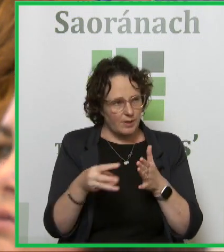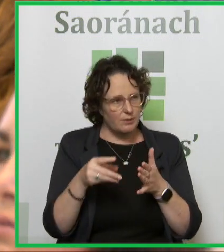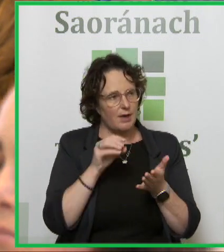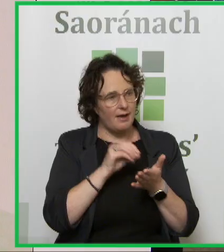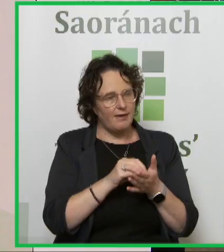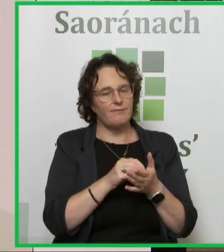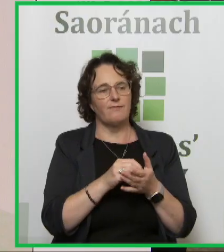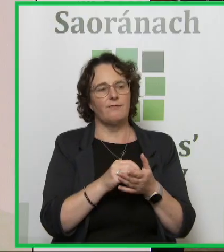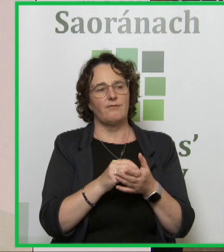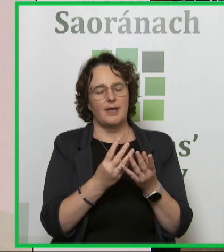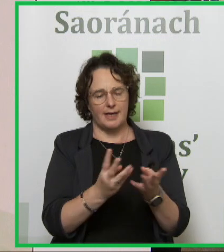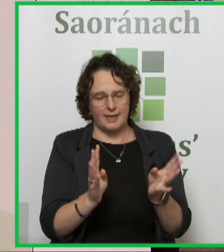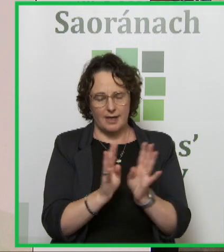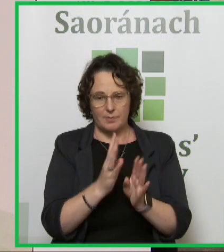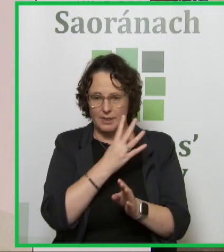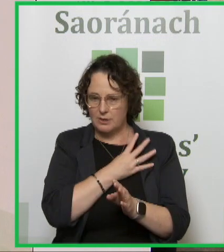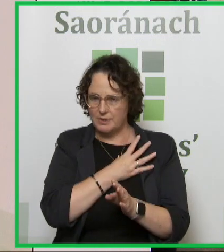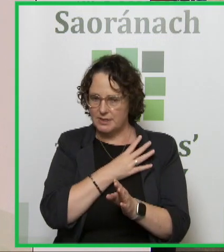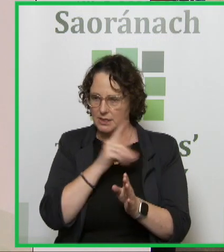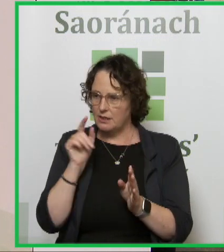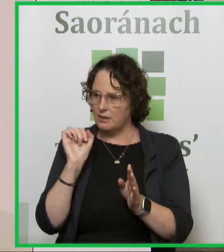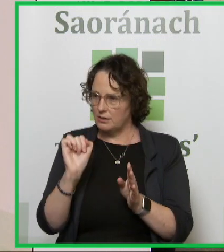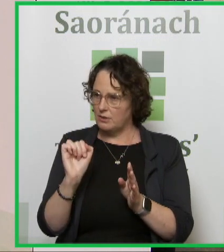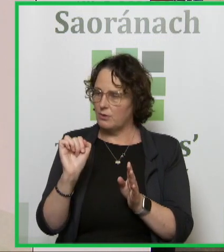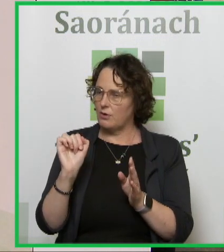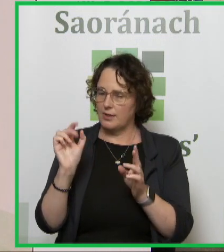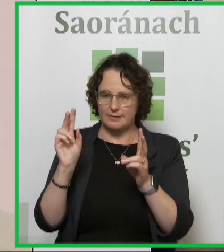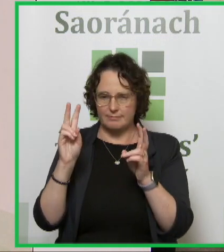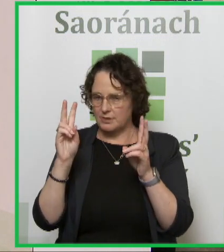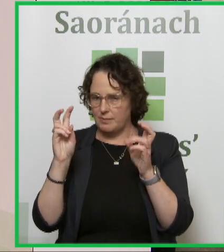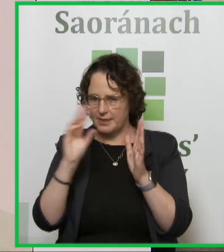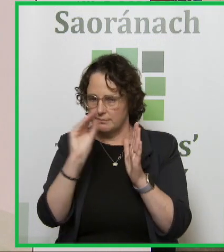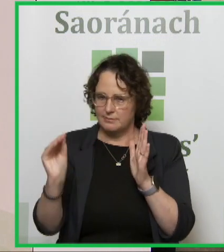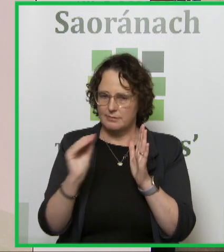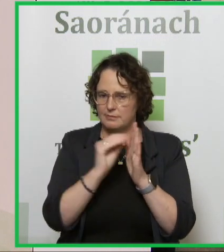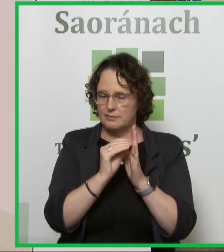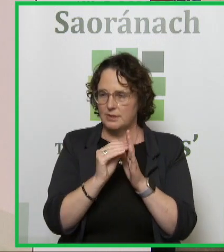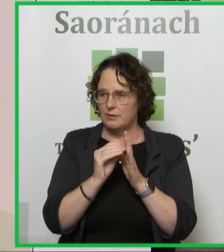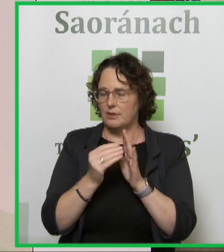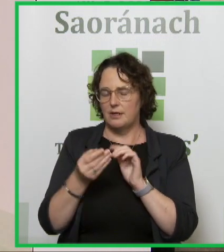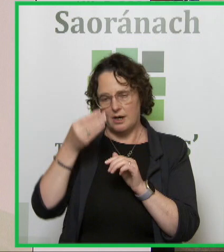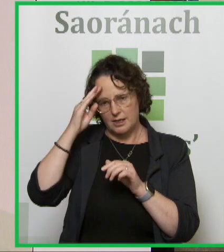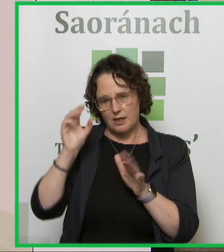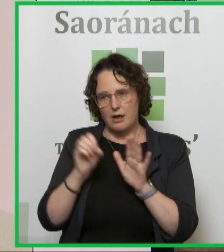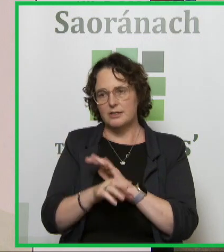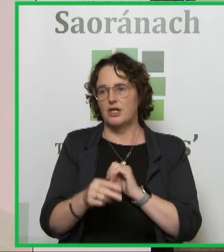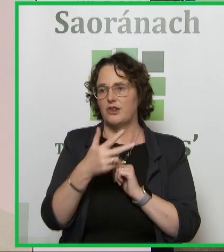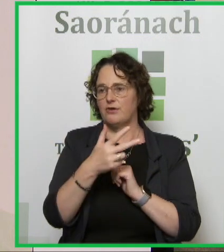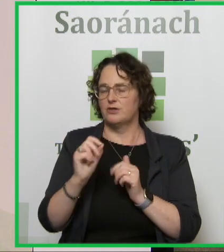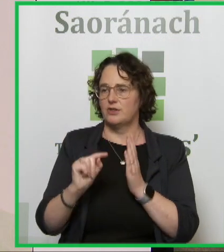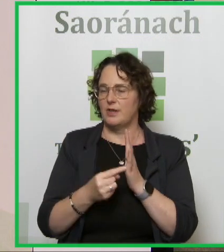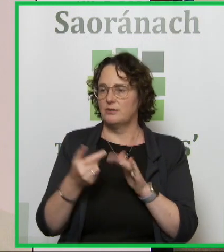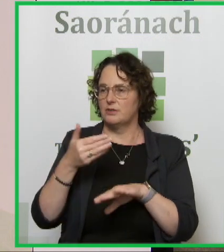matters. When we did the action plan for jobs, at a time when Ireland lost 300,000 jobs over 3